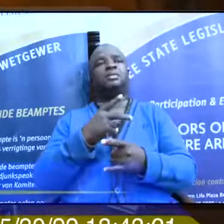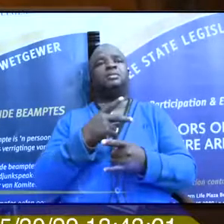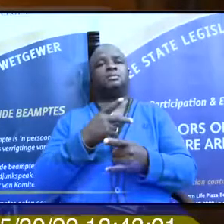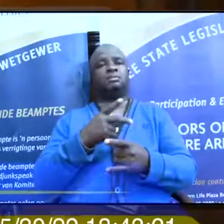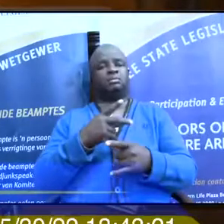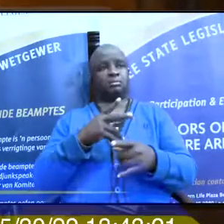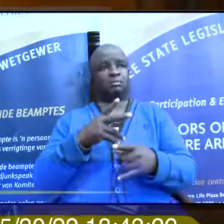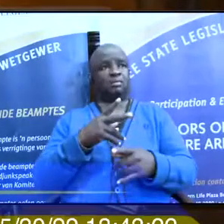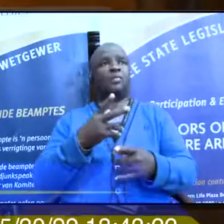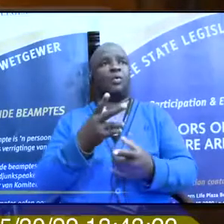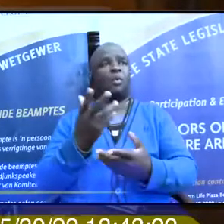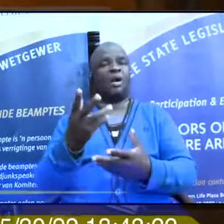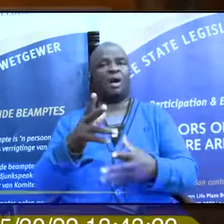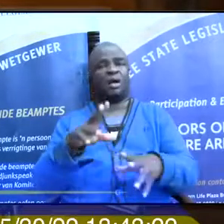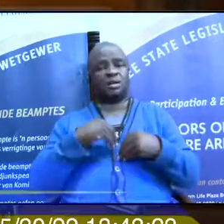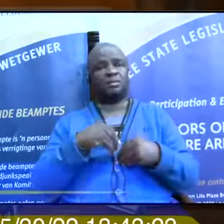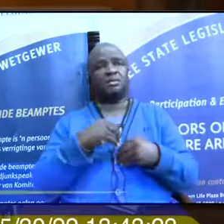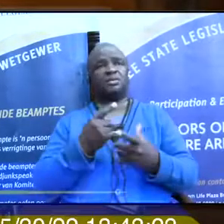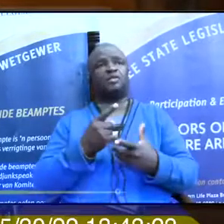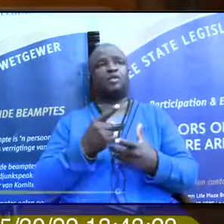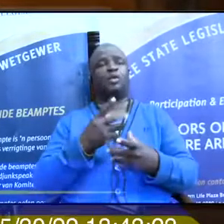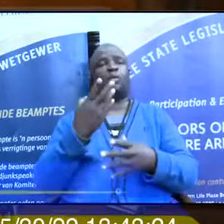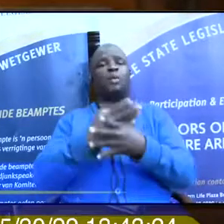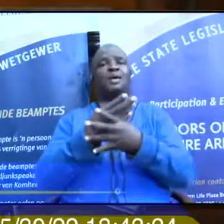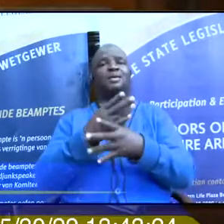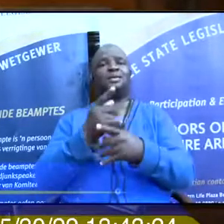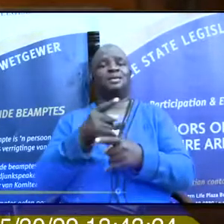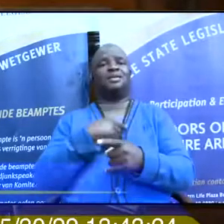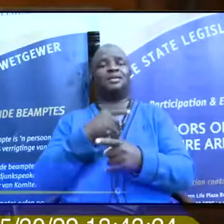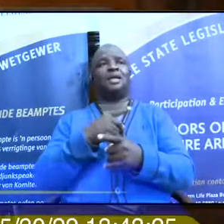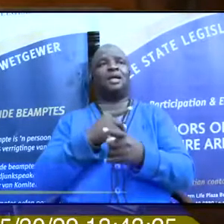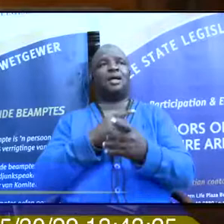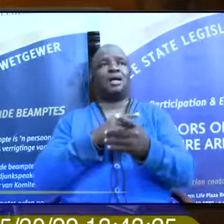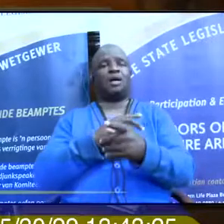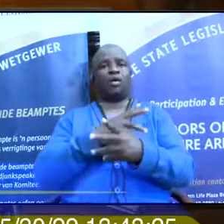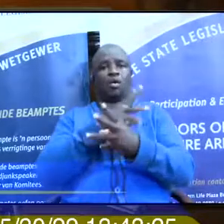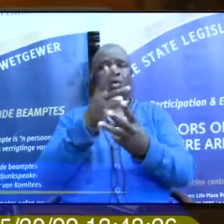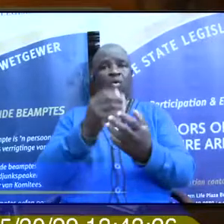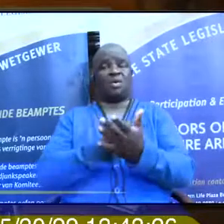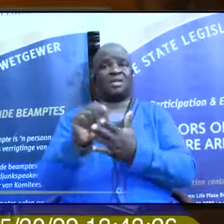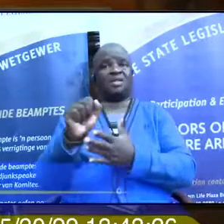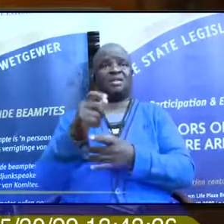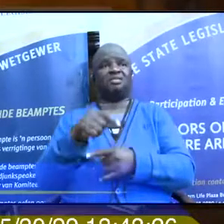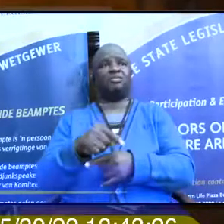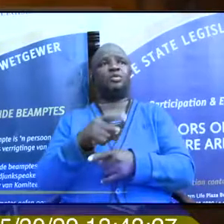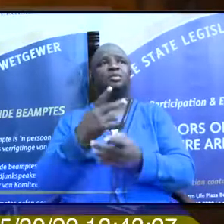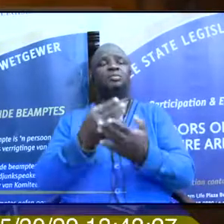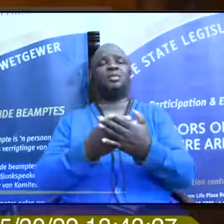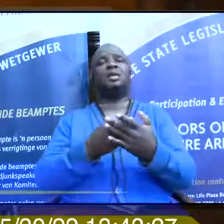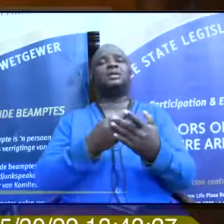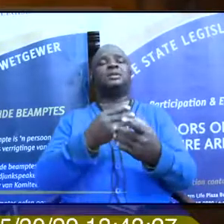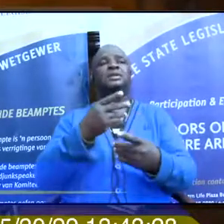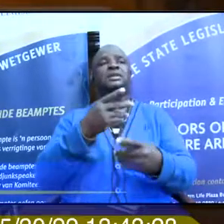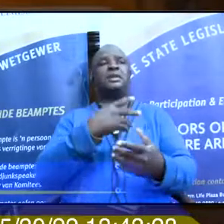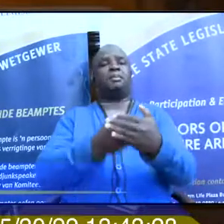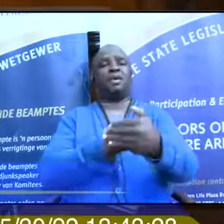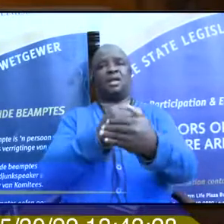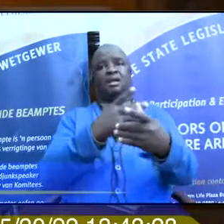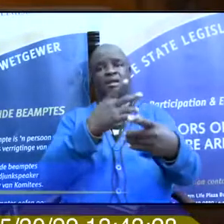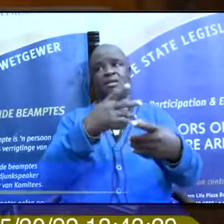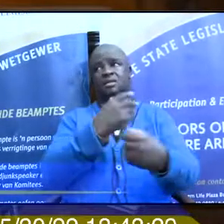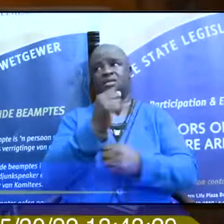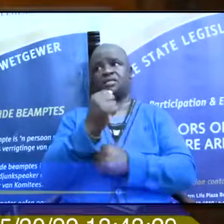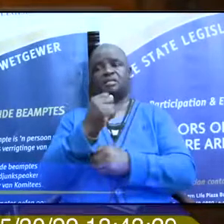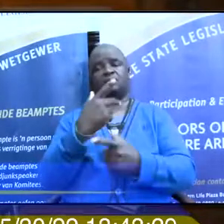workers in the wholesale and retail sector workers in the catering industry in the industry workers in the hospitality